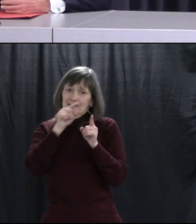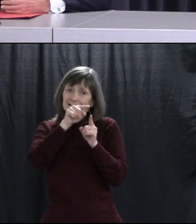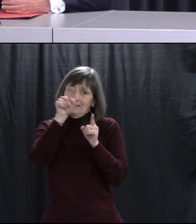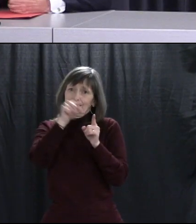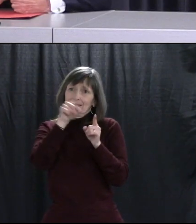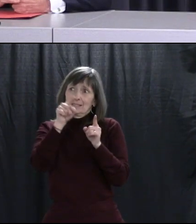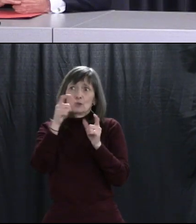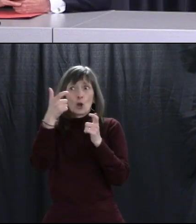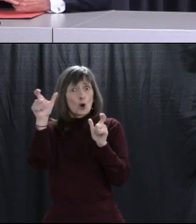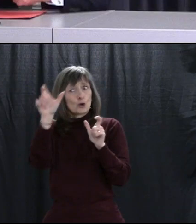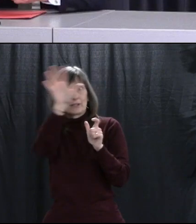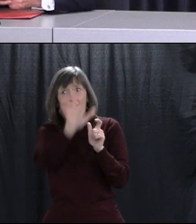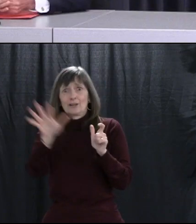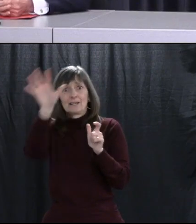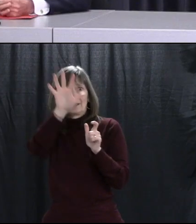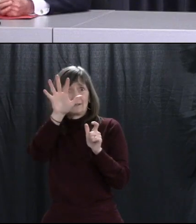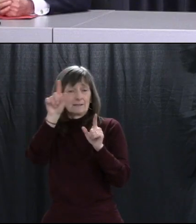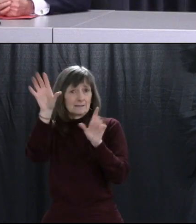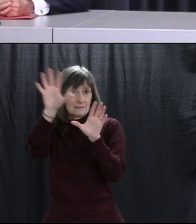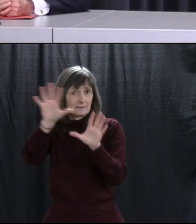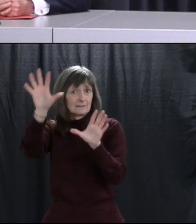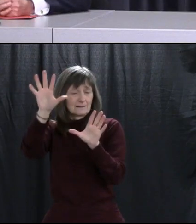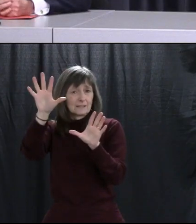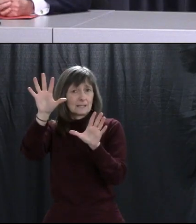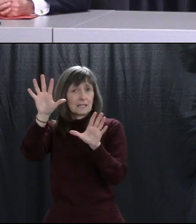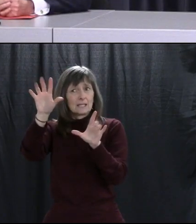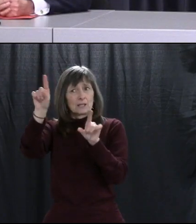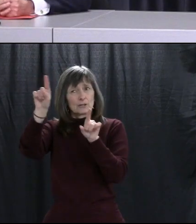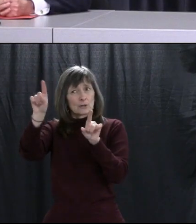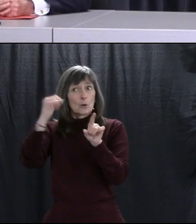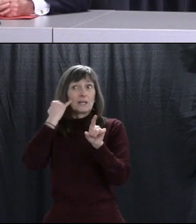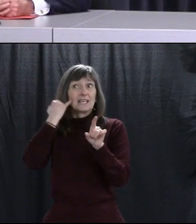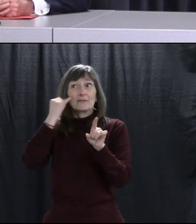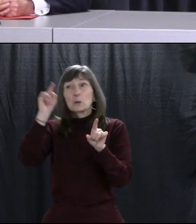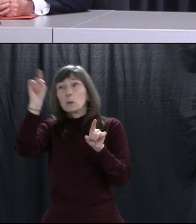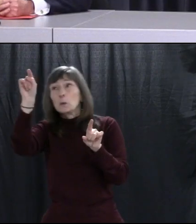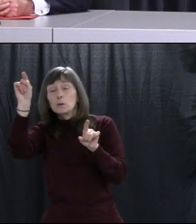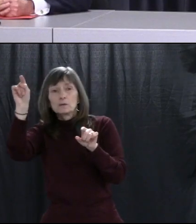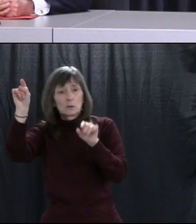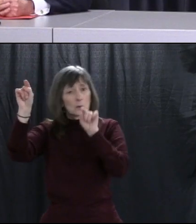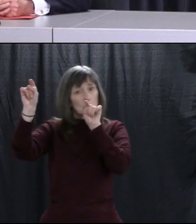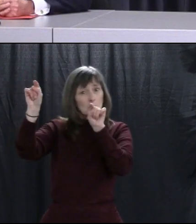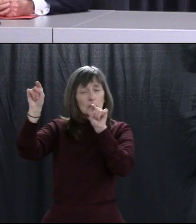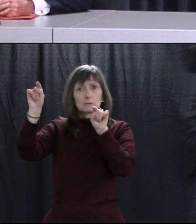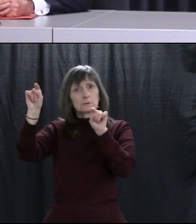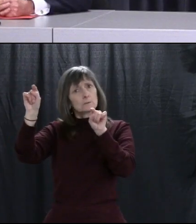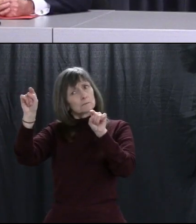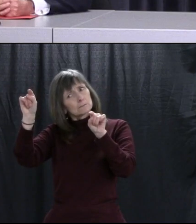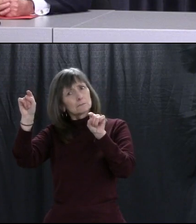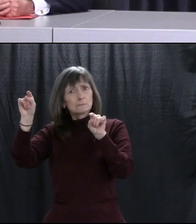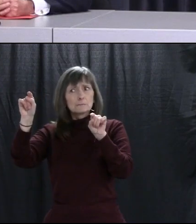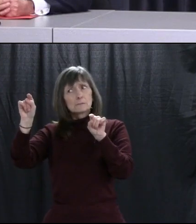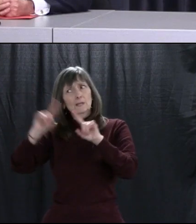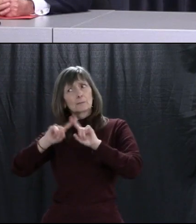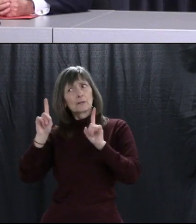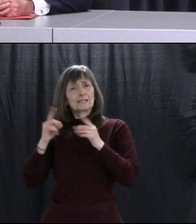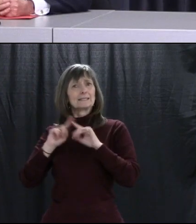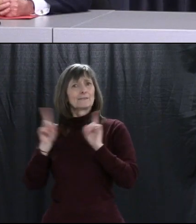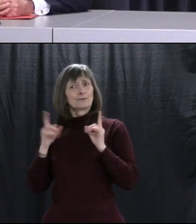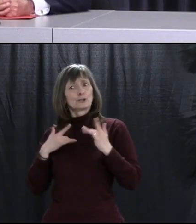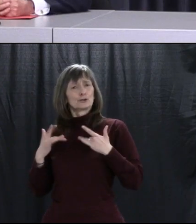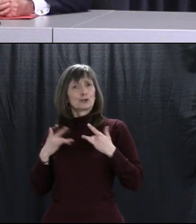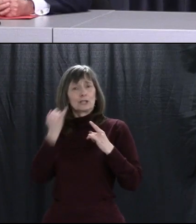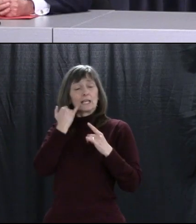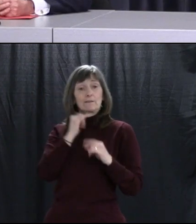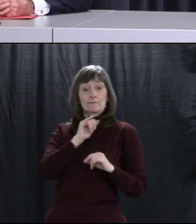that's quite a large region, and it makes quite a big difference whether the majority of the outbreaks are on the island or on